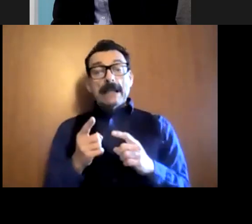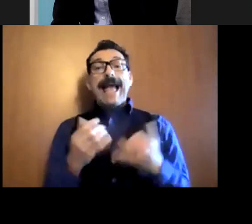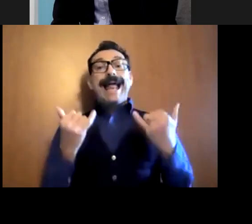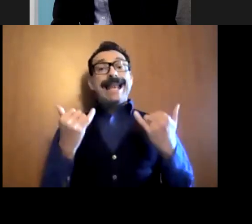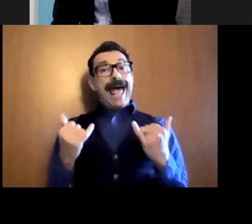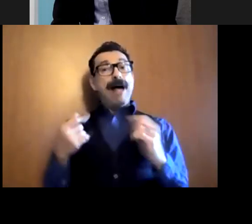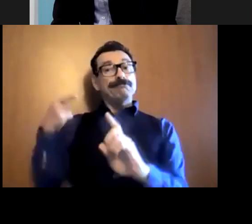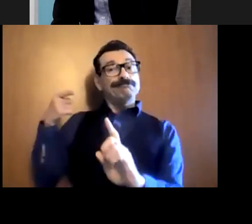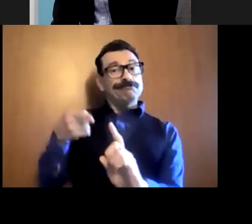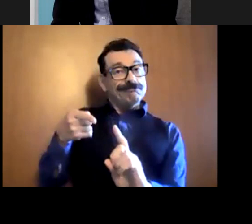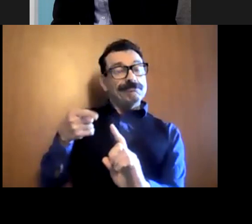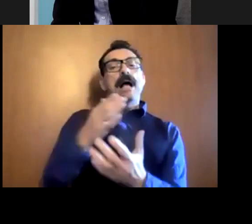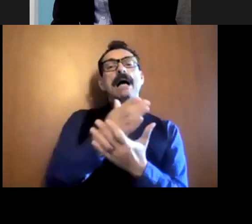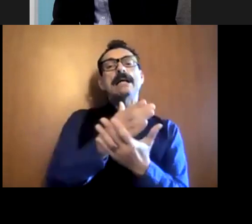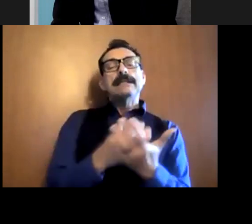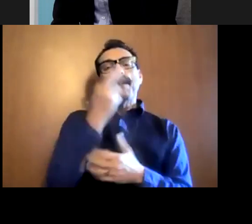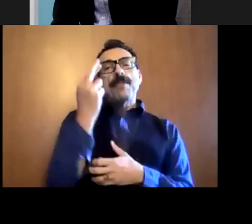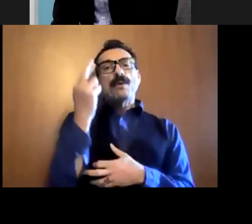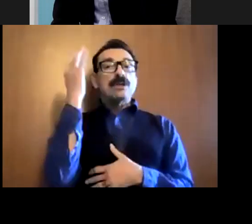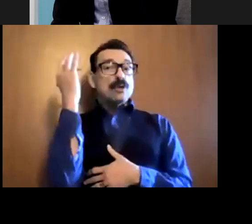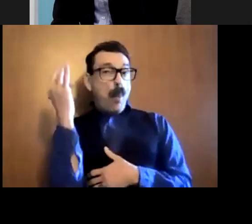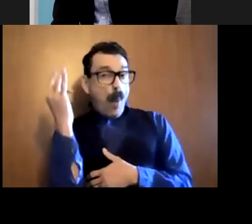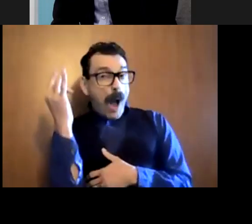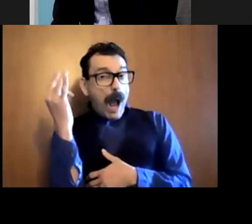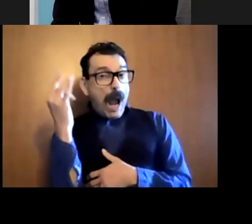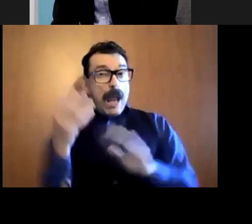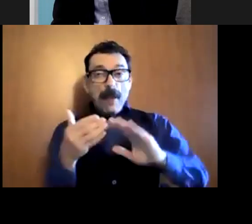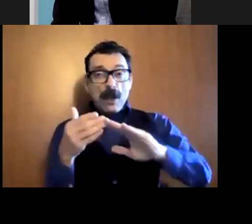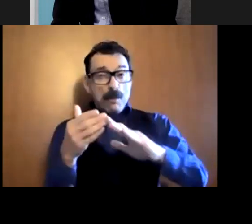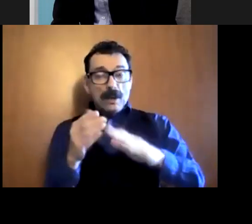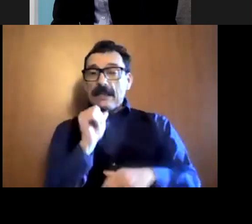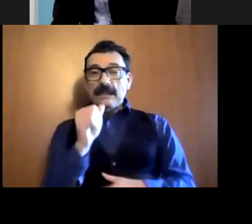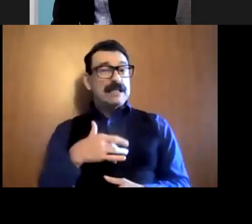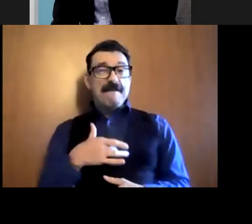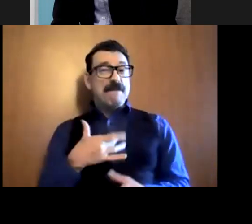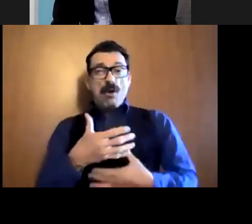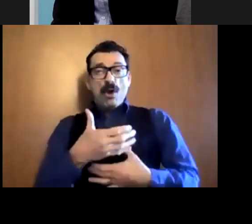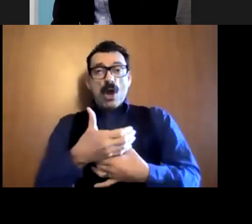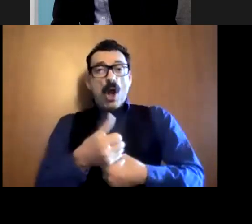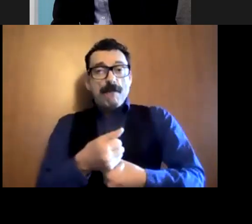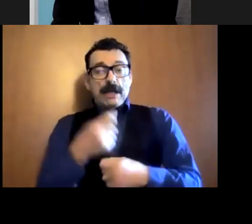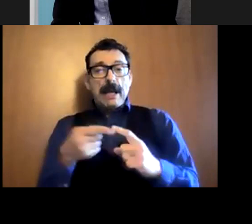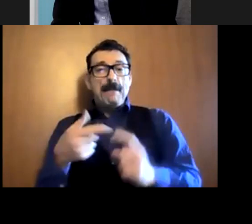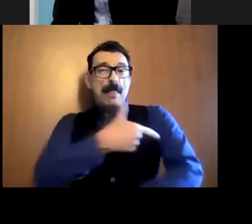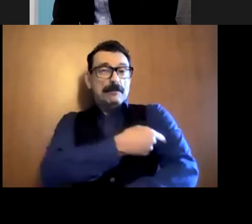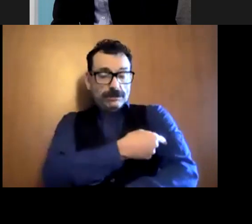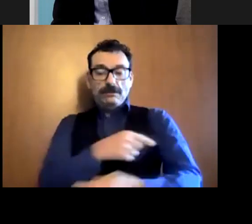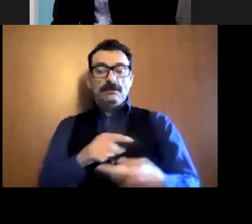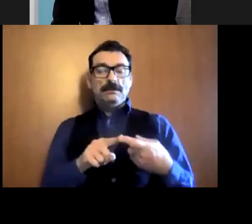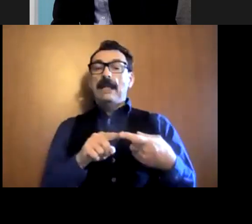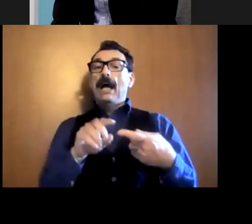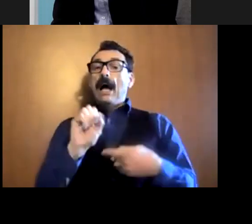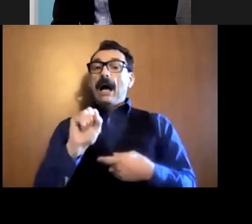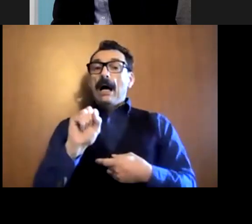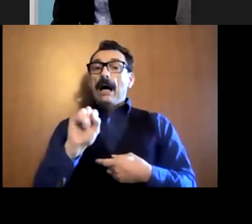why some people in our communities are feeling reluctant to get the shot, we have concerns about side effects, that